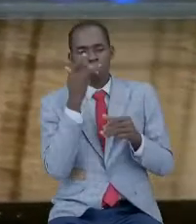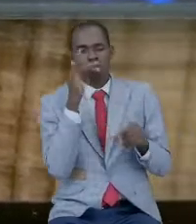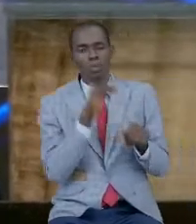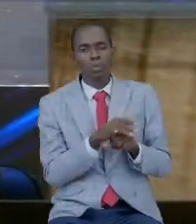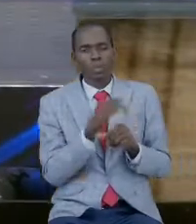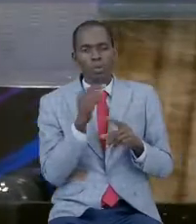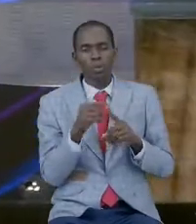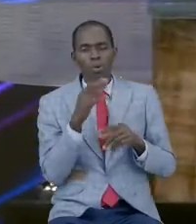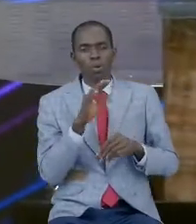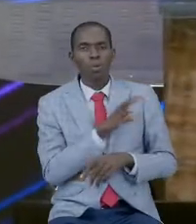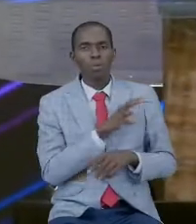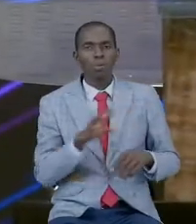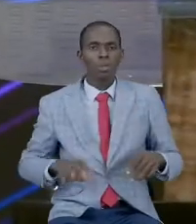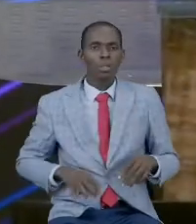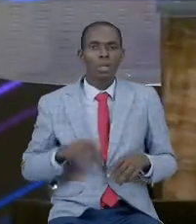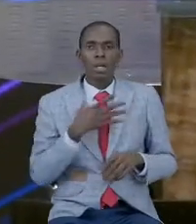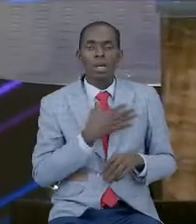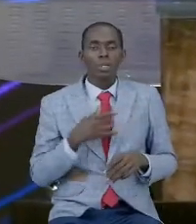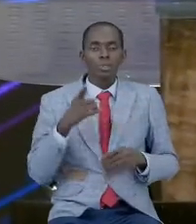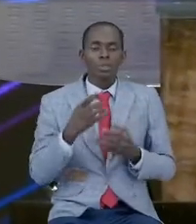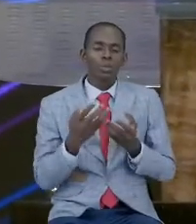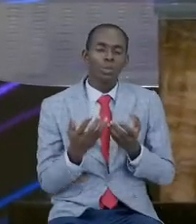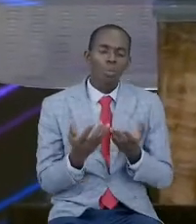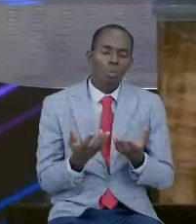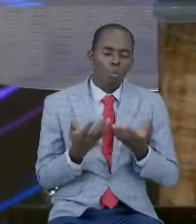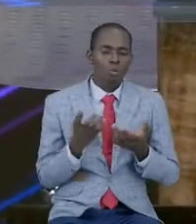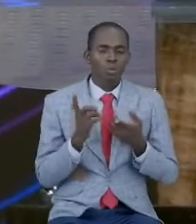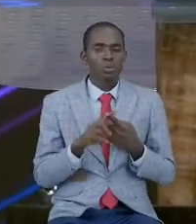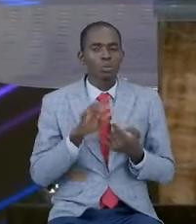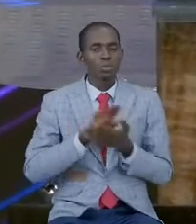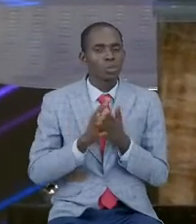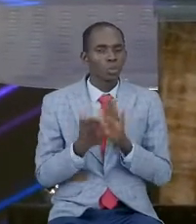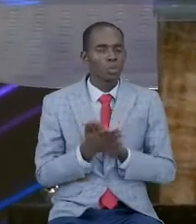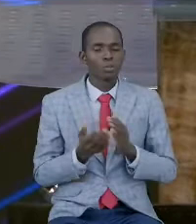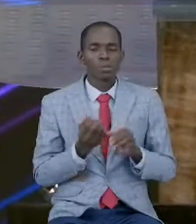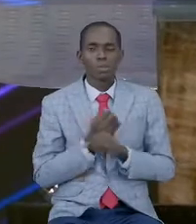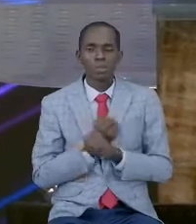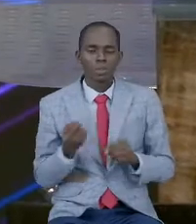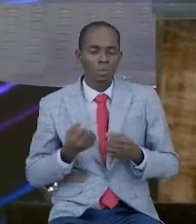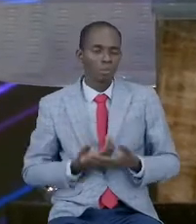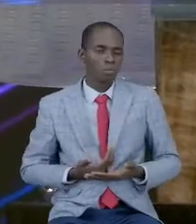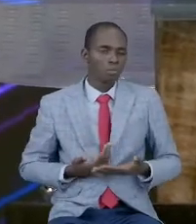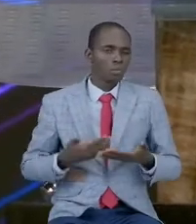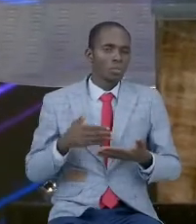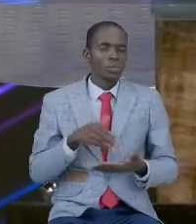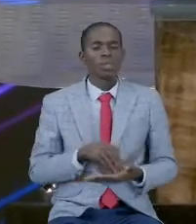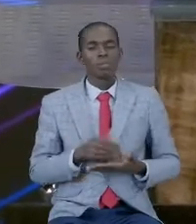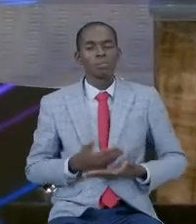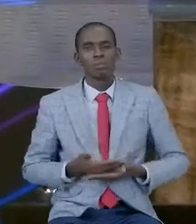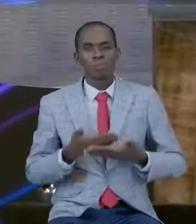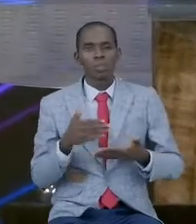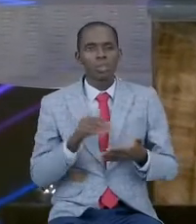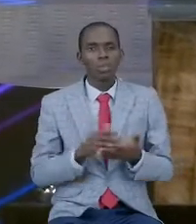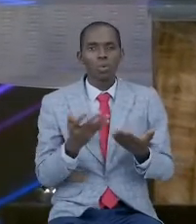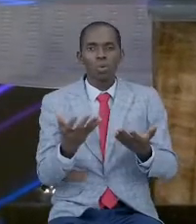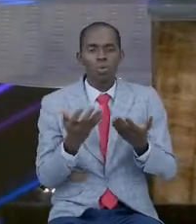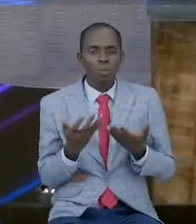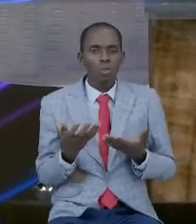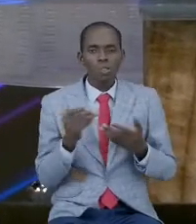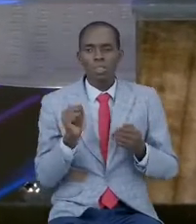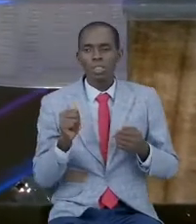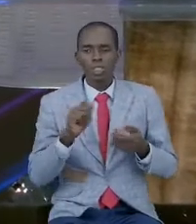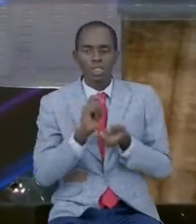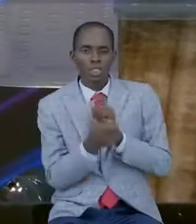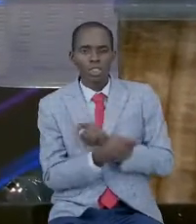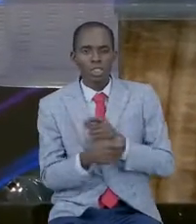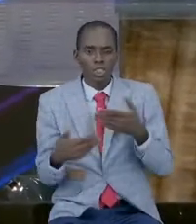Christ, and we desire being born again, desire transformation, desire the new life.